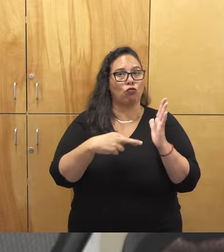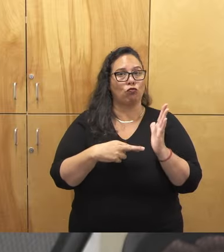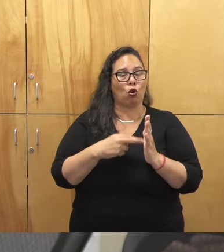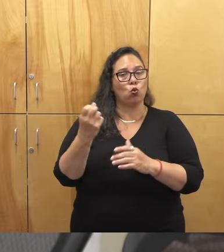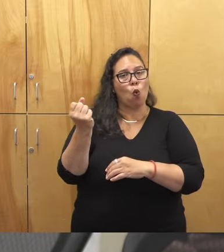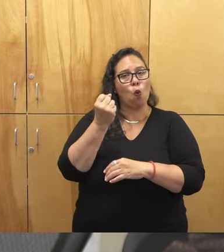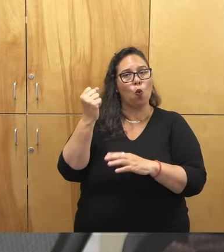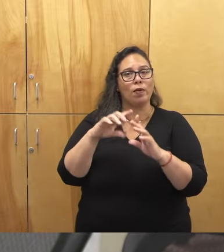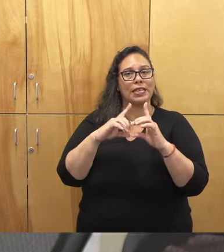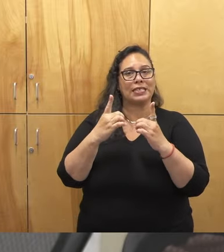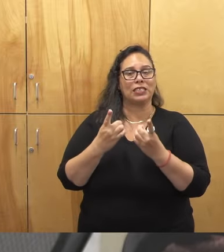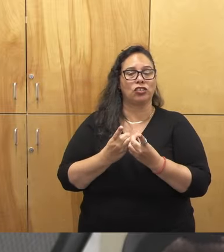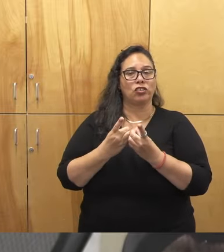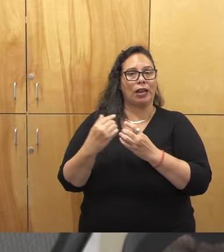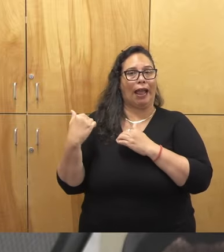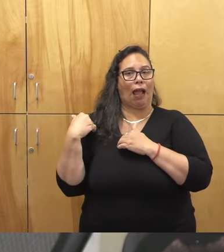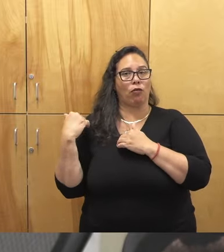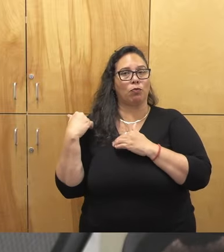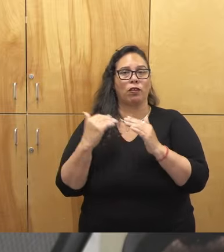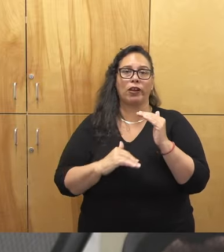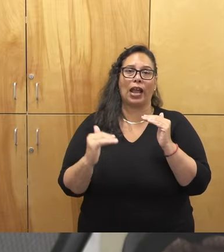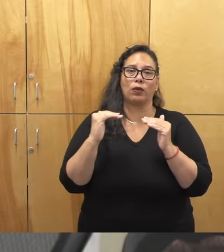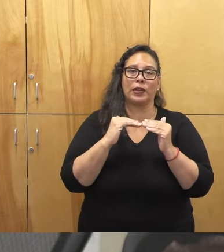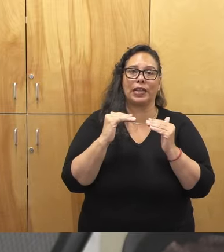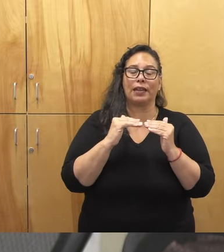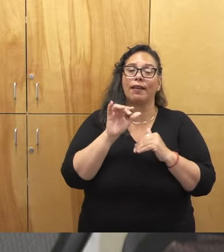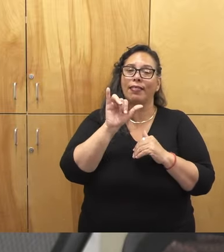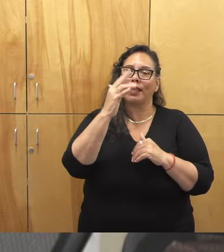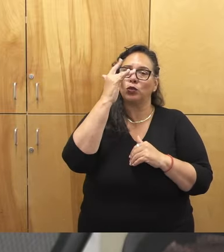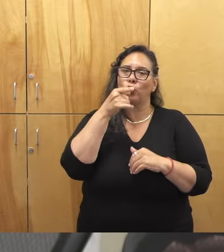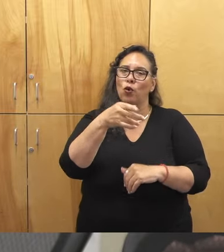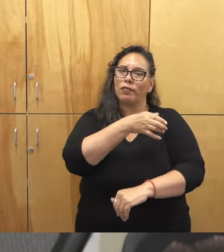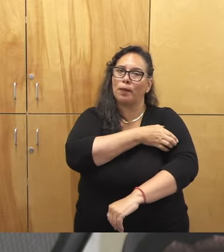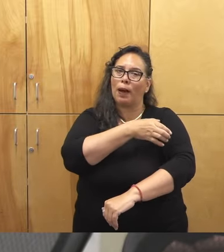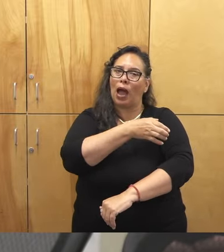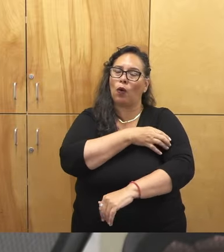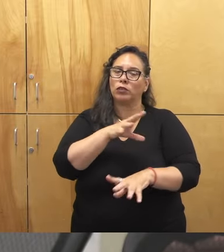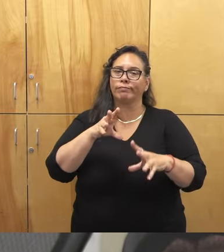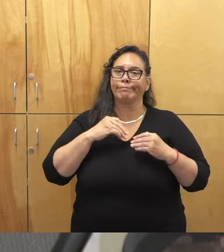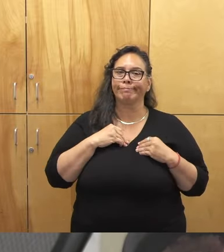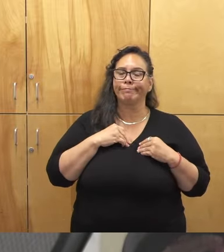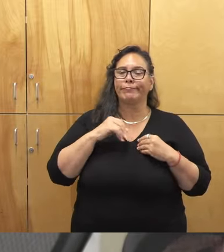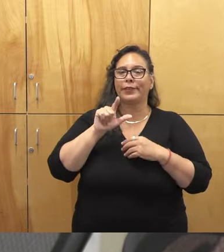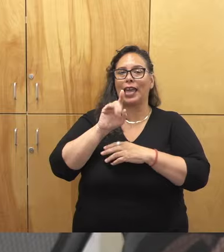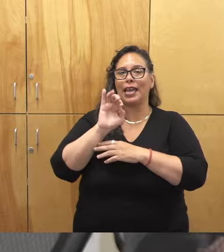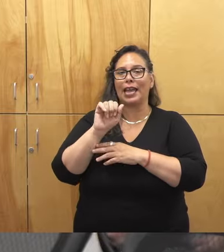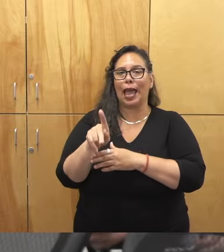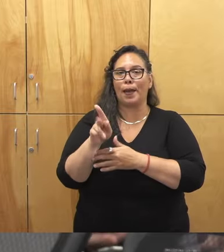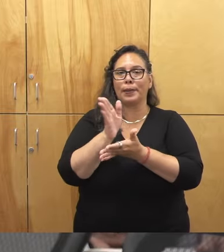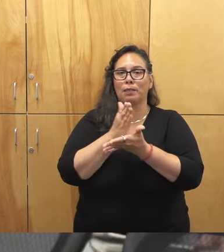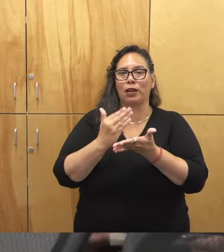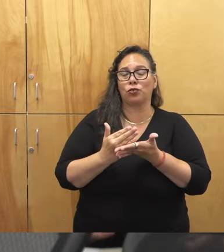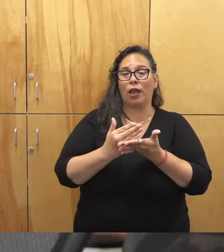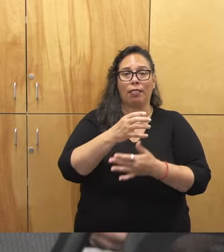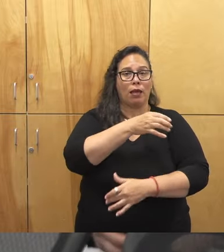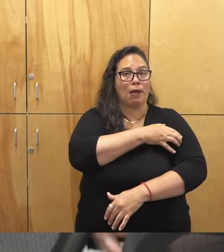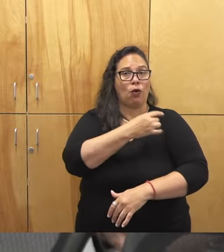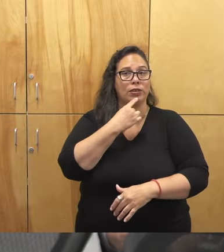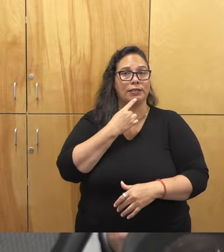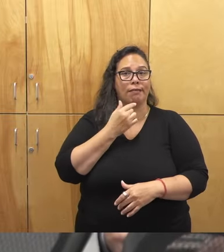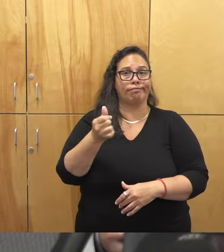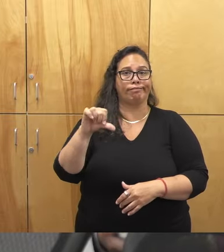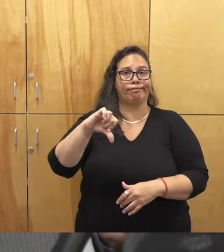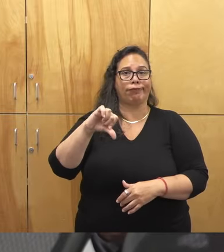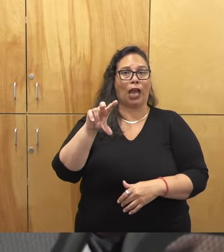district accountable for equity, among other things. That's why you have the power to adopt the LCAP and budget, and the power to say no. So before you